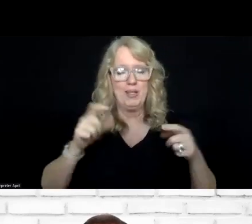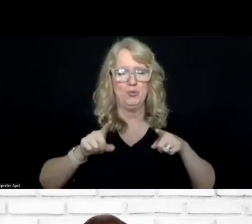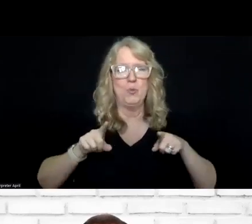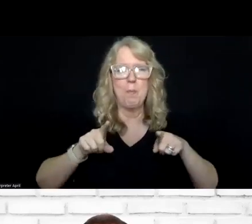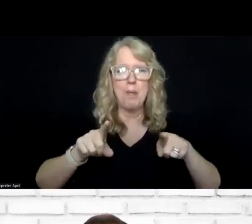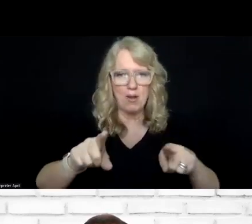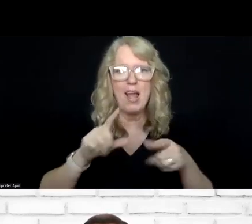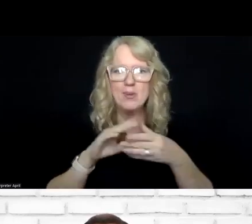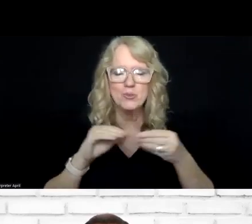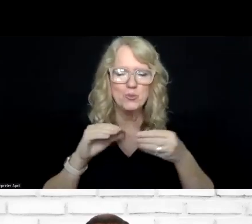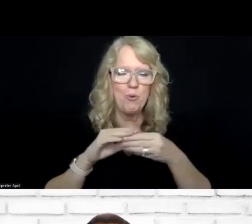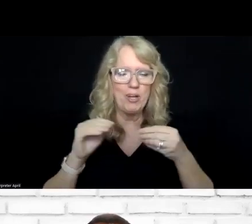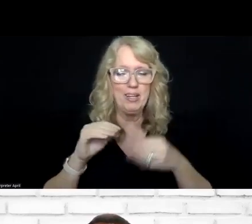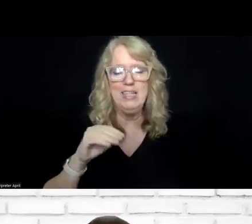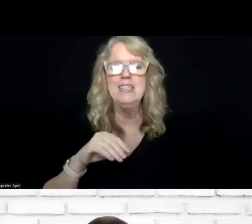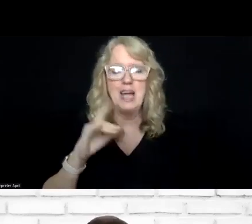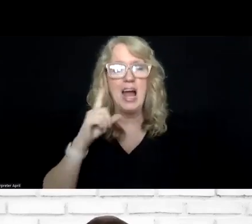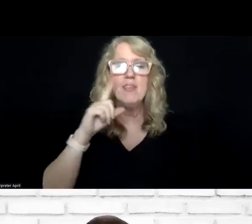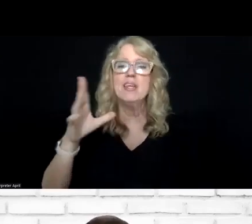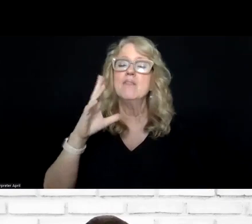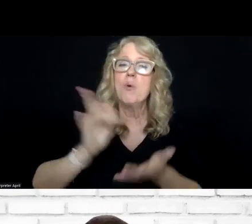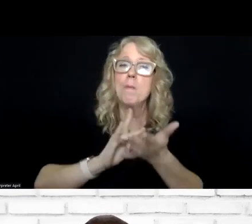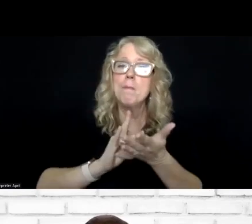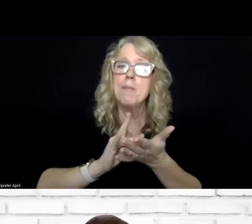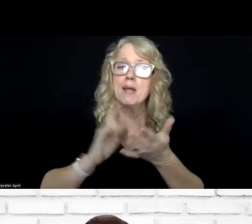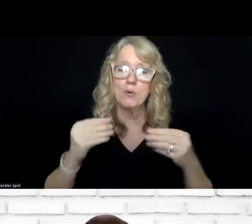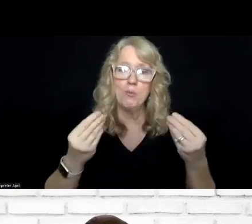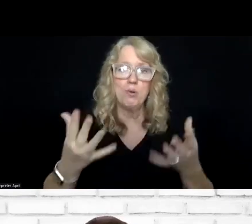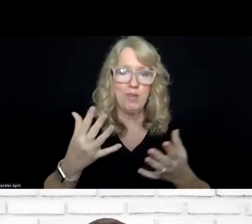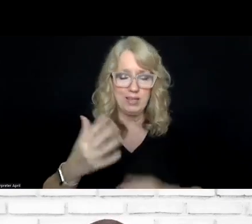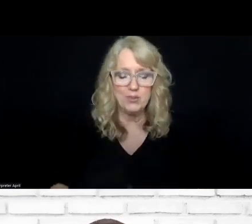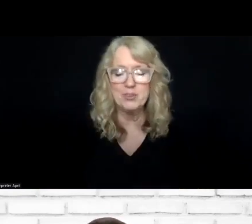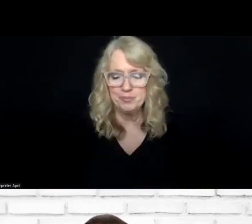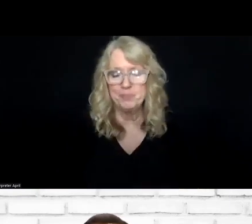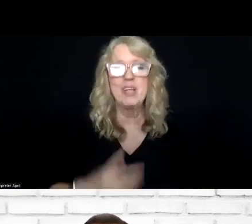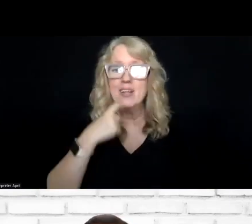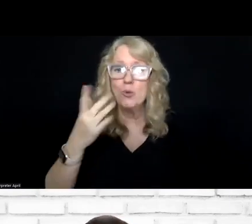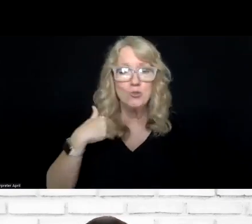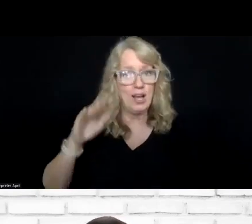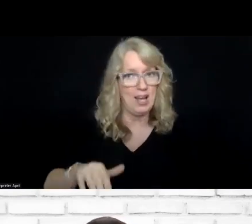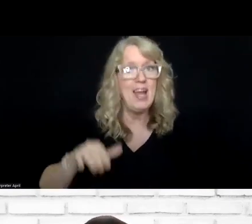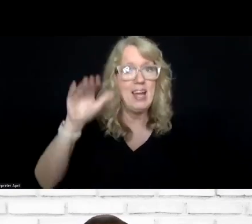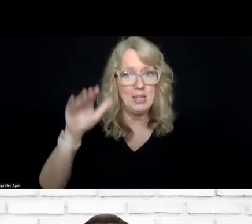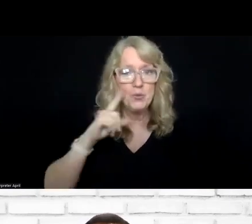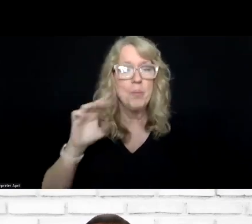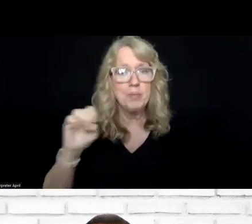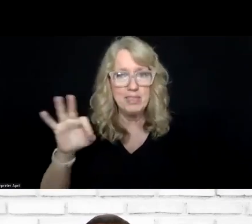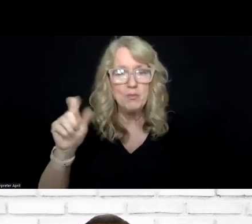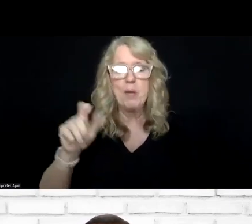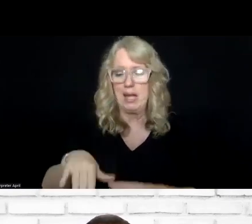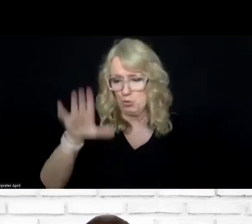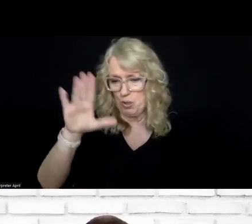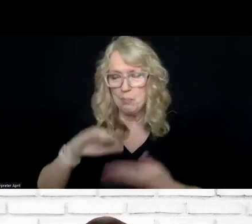story, because it's something I think for medical providers. I told you I grew up in Eastport. I grew up in that